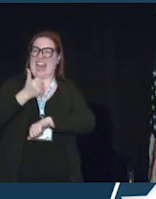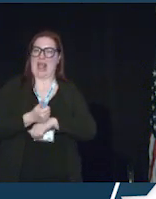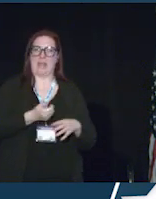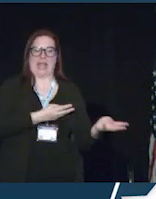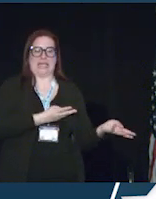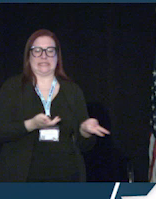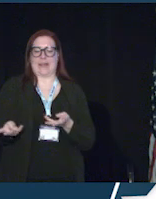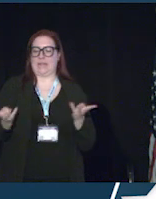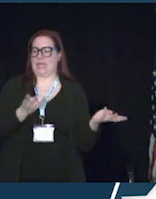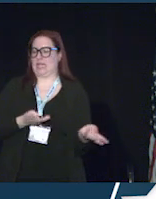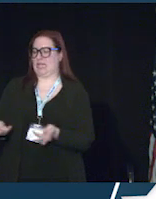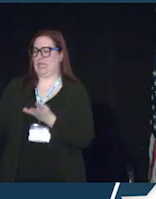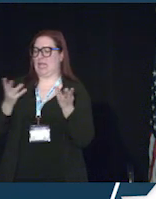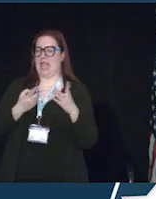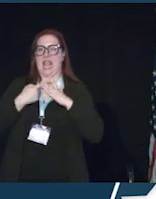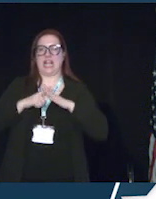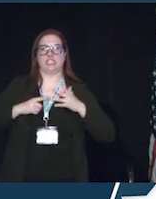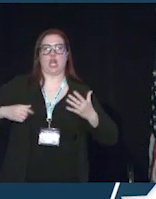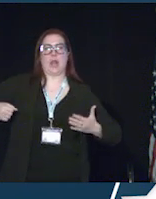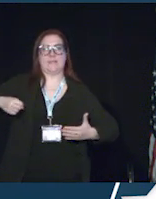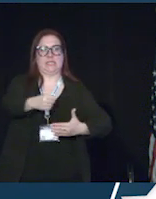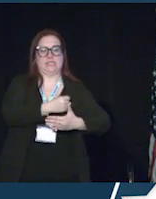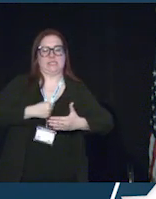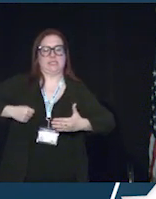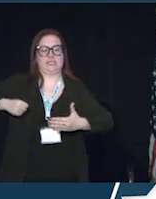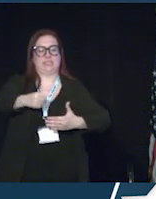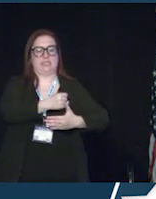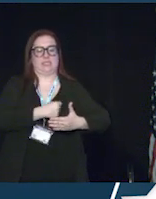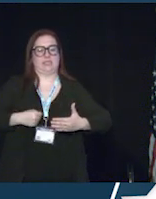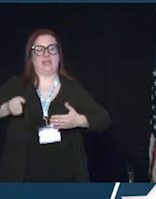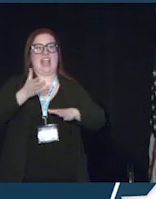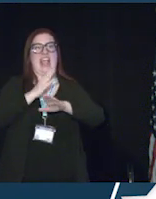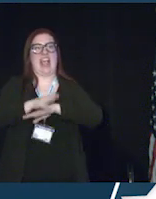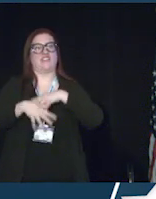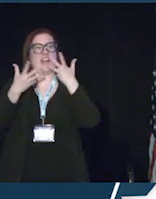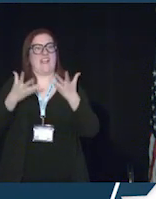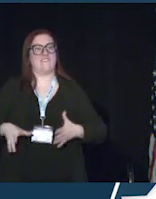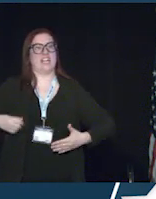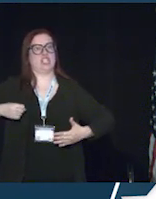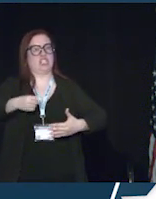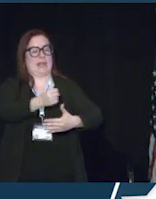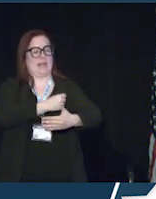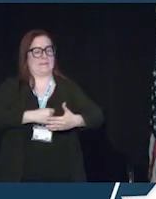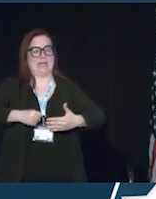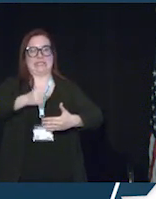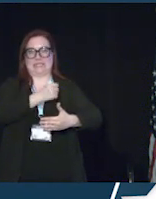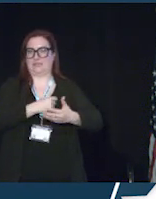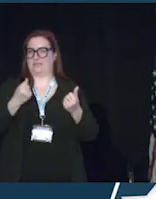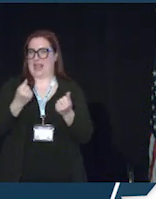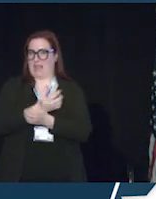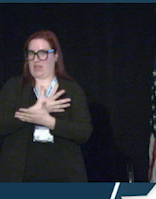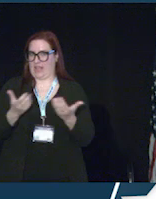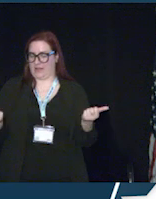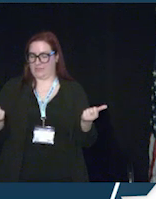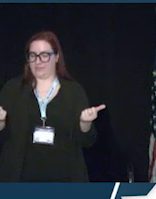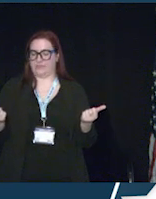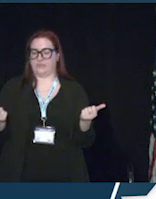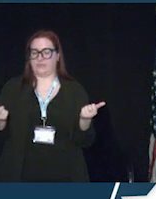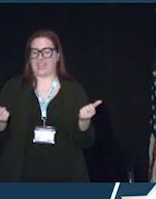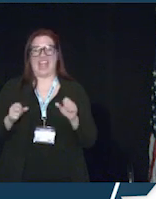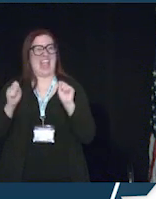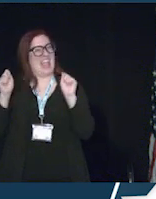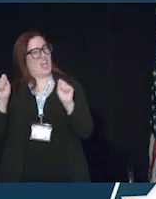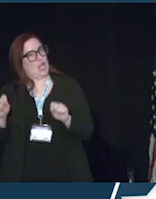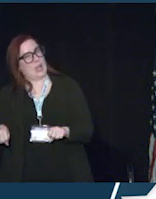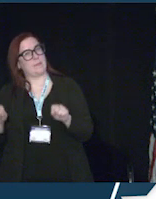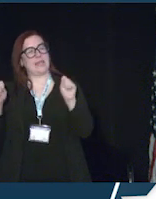and start mixing my batter. After I mix my batches, it could